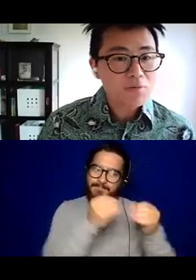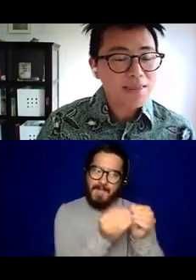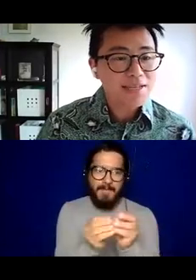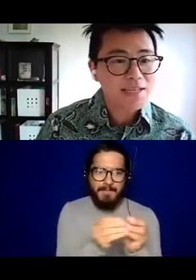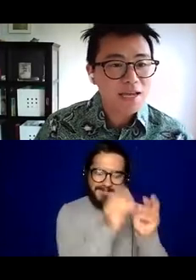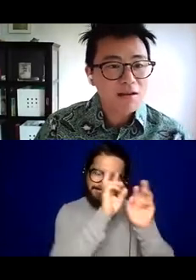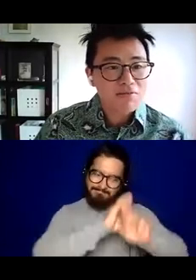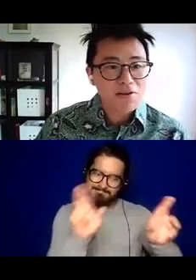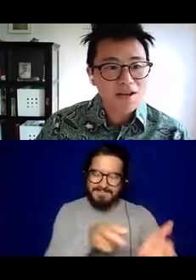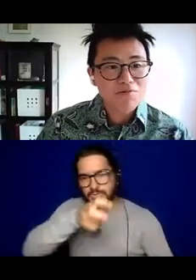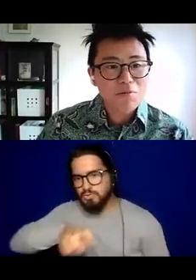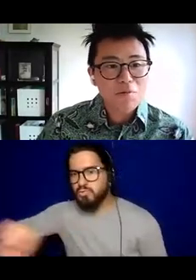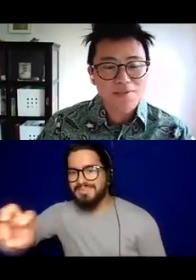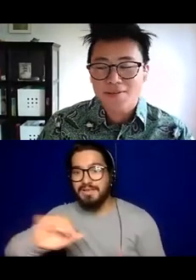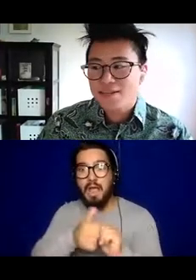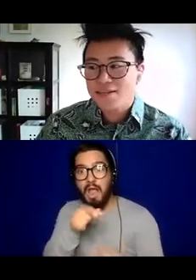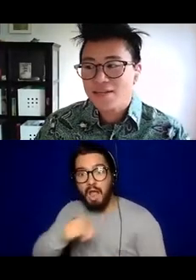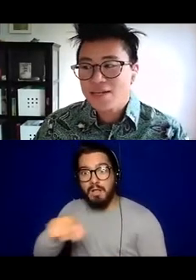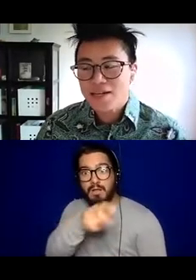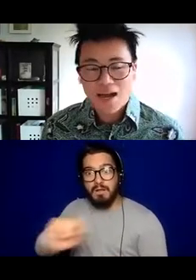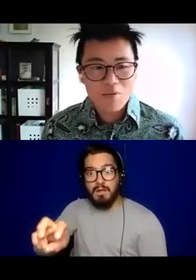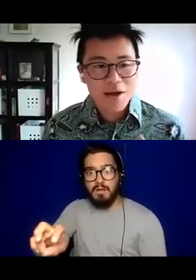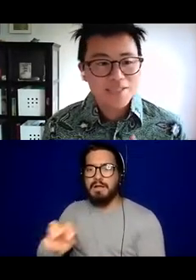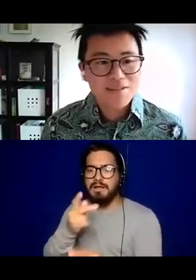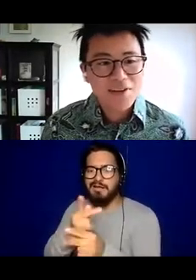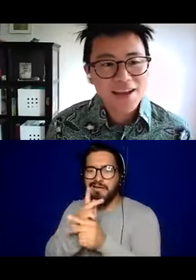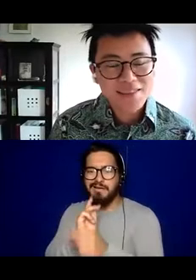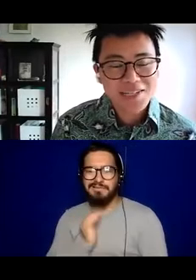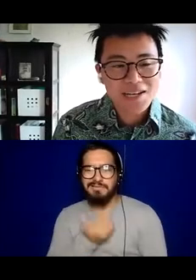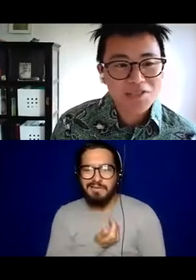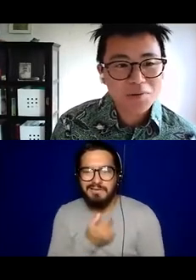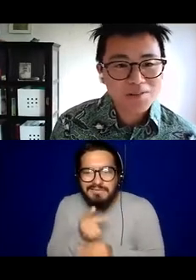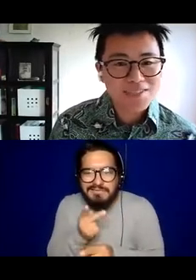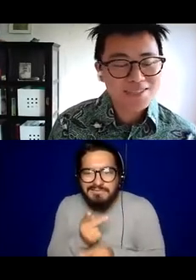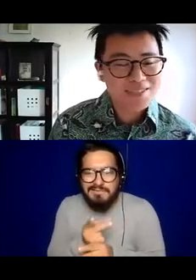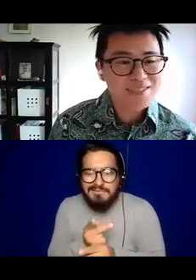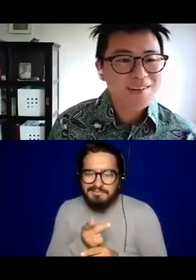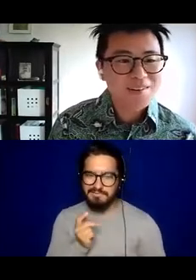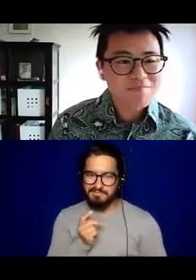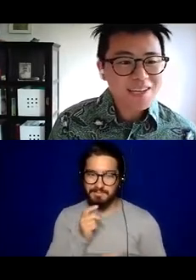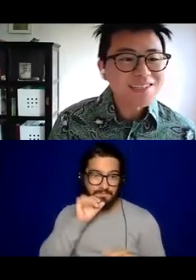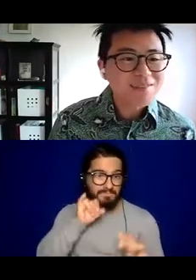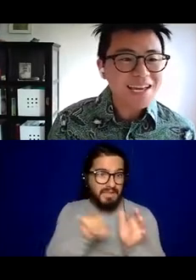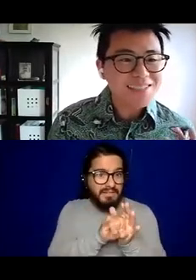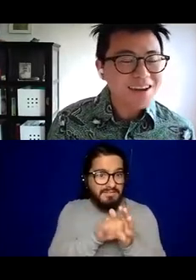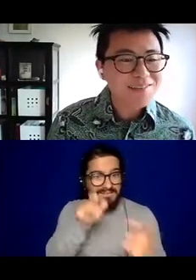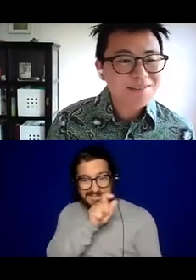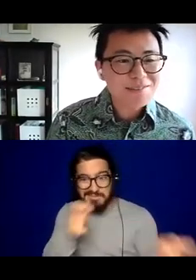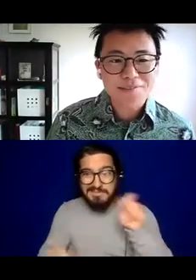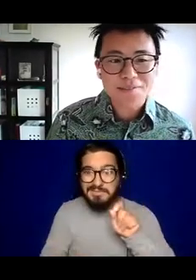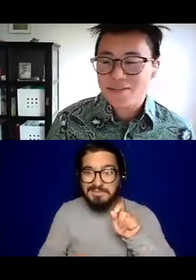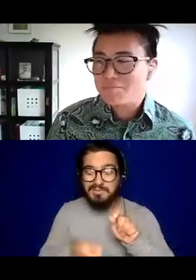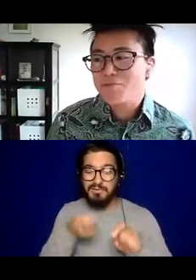in a way that takes care of ourselves while we're doing it? Identifying the change stewards. So making sure we test out a